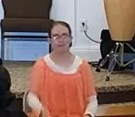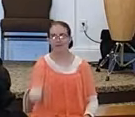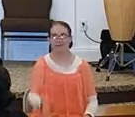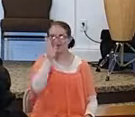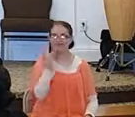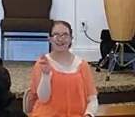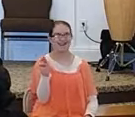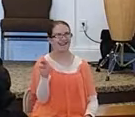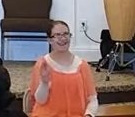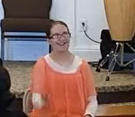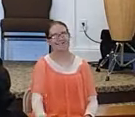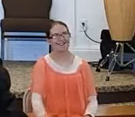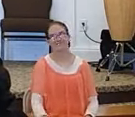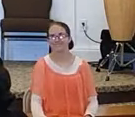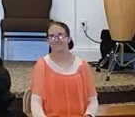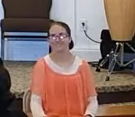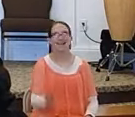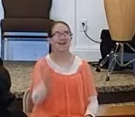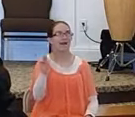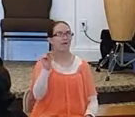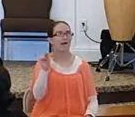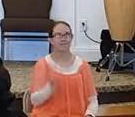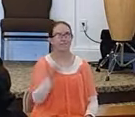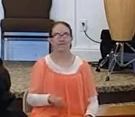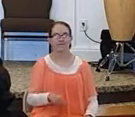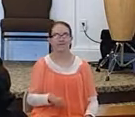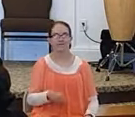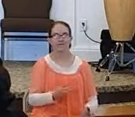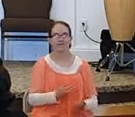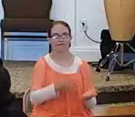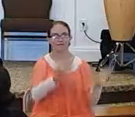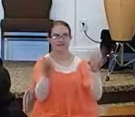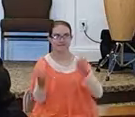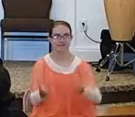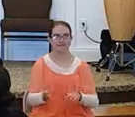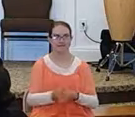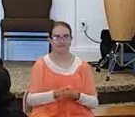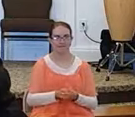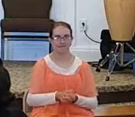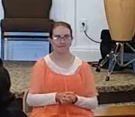nah. Nah. We got to let a few things die first.